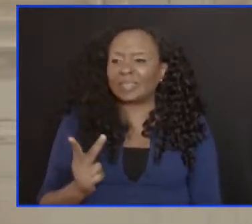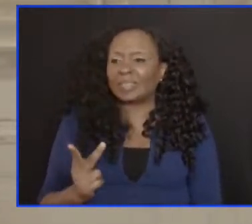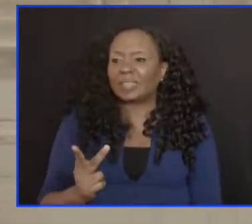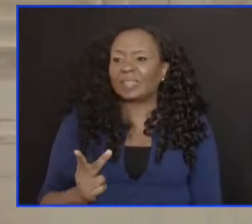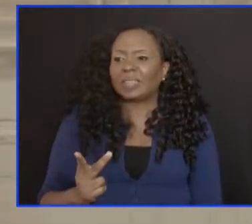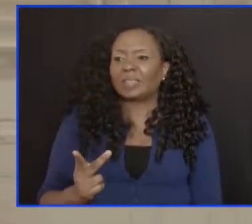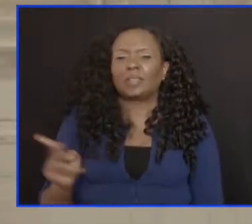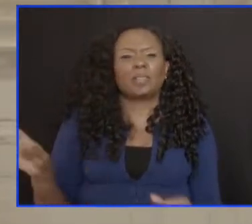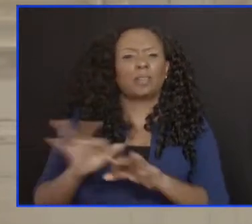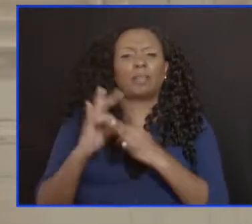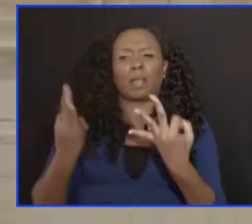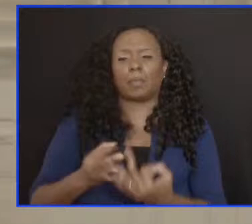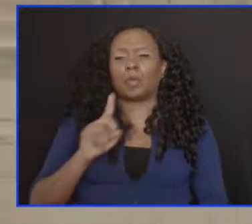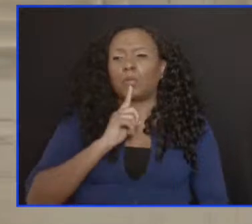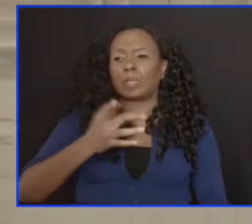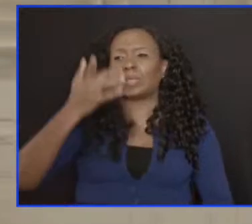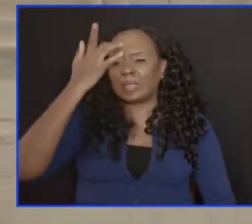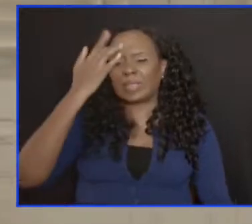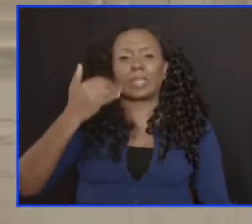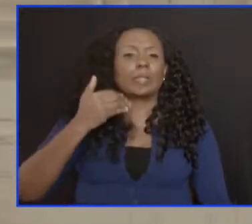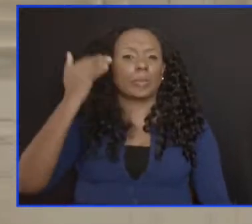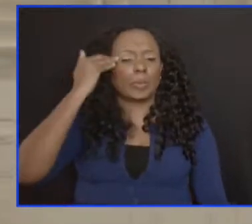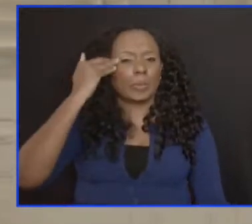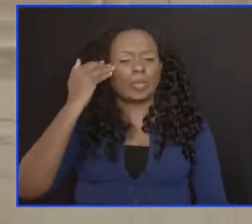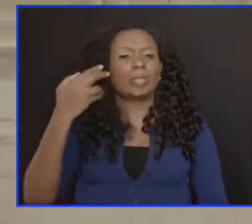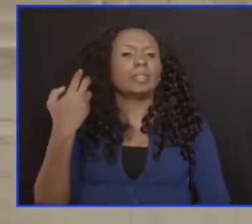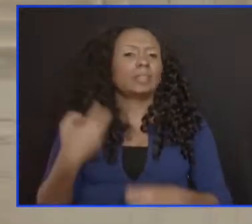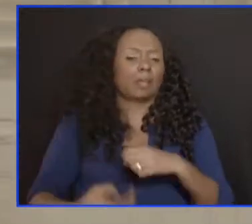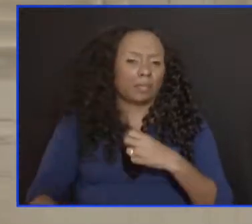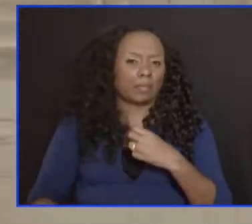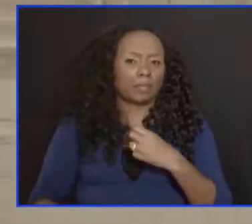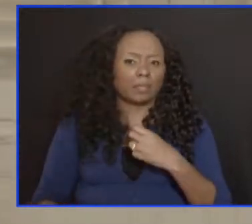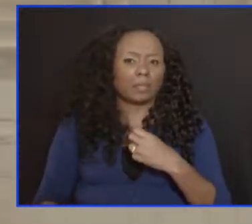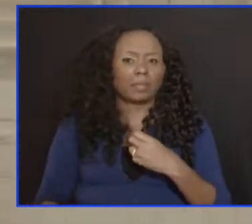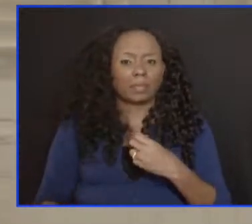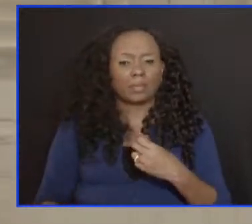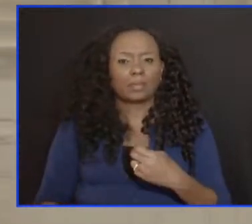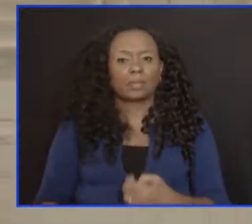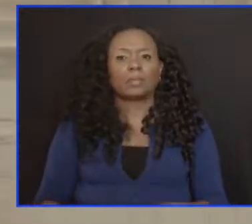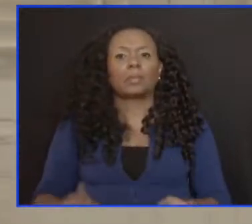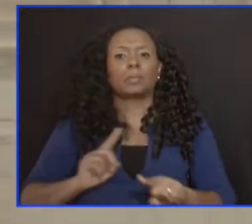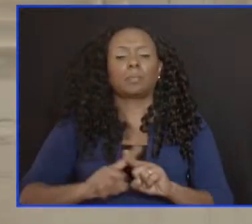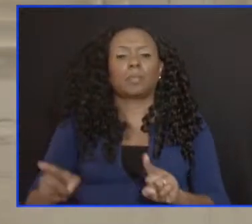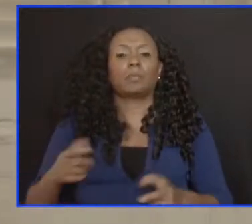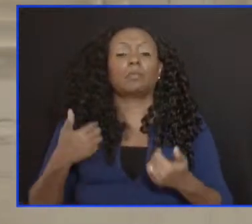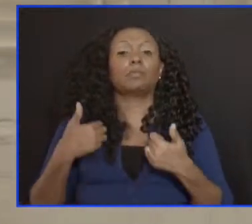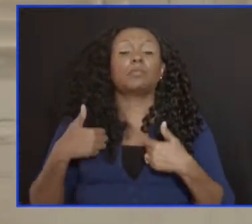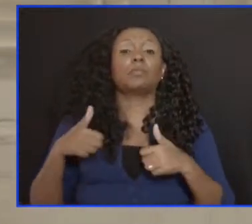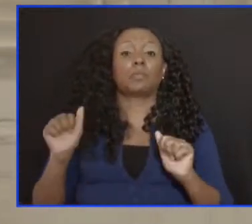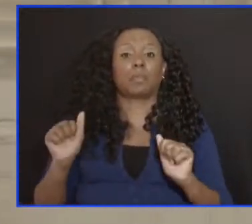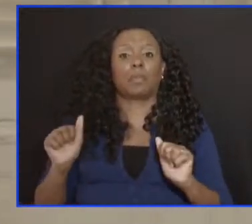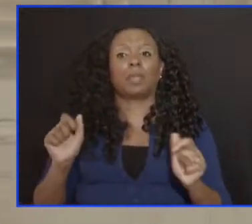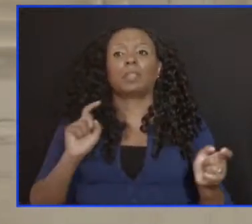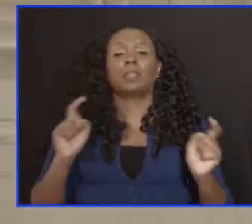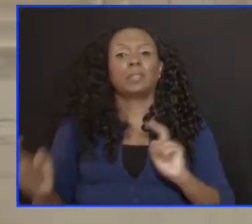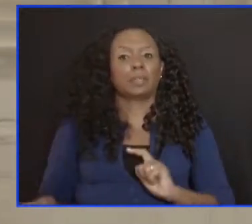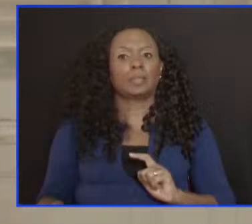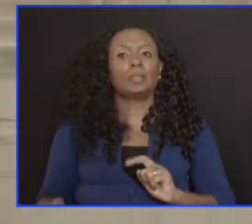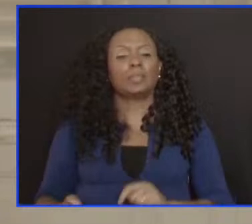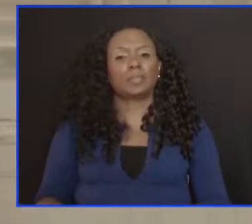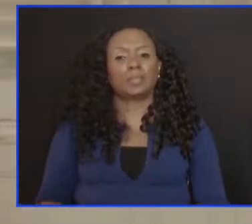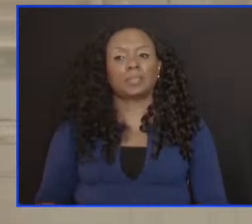difficult over the last 2 years. The norm of going in to visit people has not been there, but we will try to change that in this particular